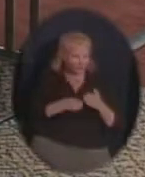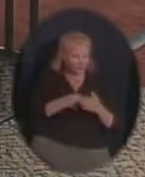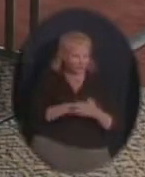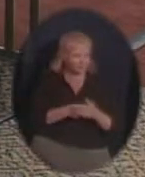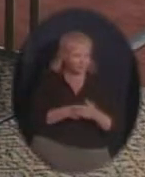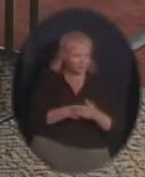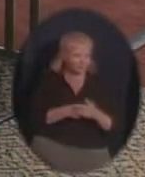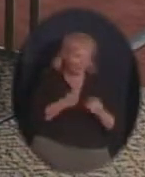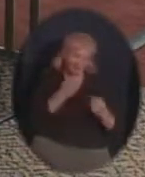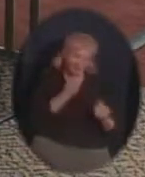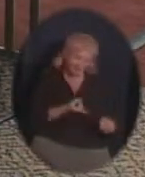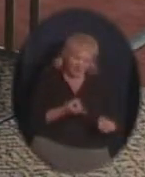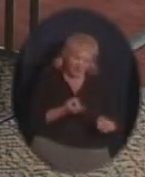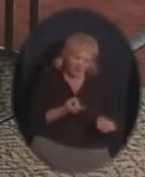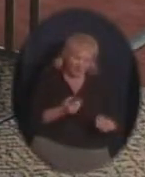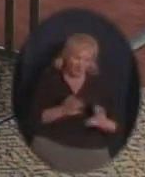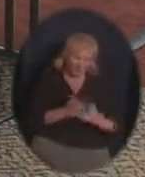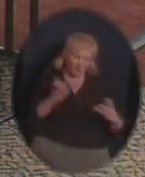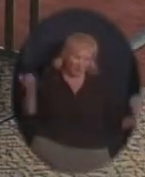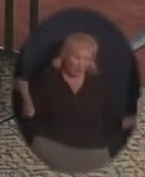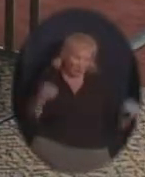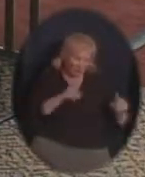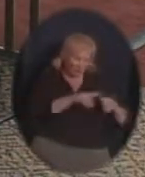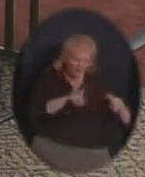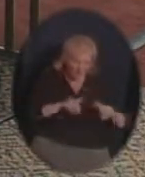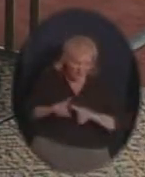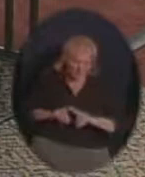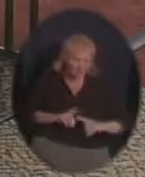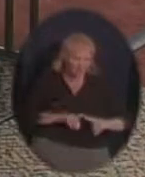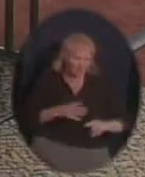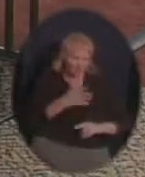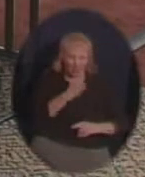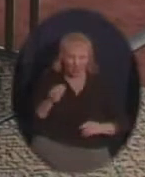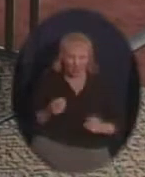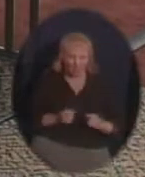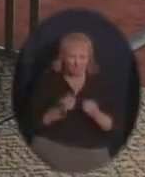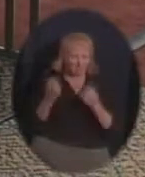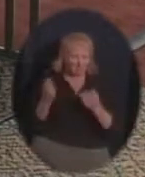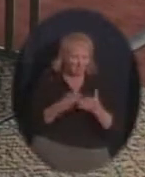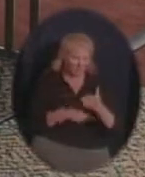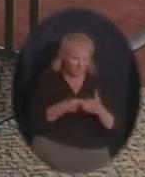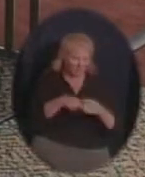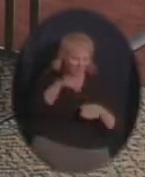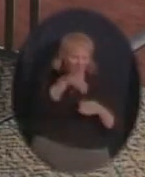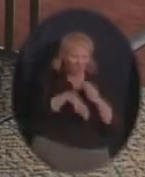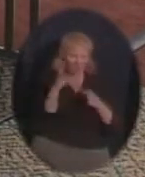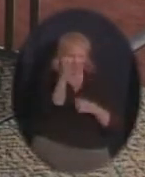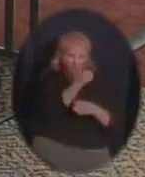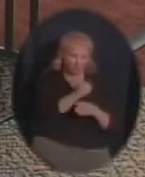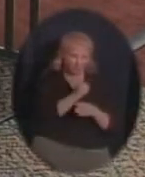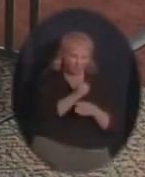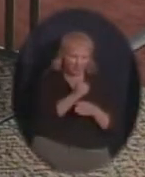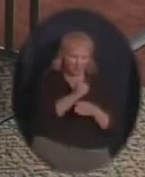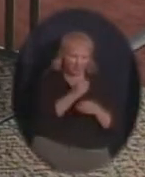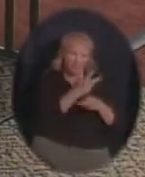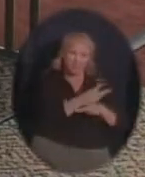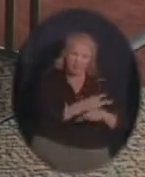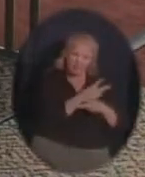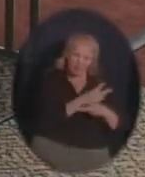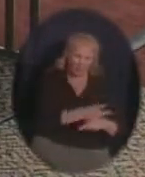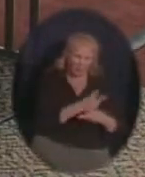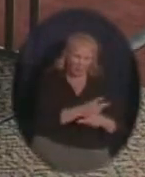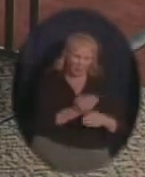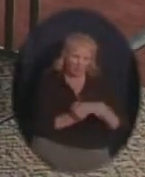are a lot of contingencies and a lot of fees in their estimate to keep them from being over budget on bid day, just because there